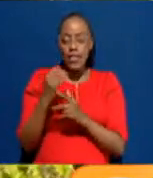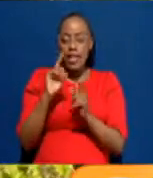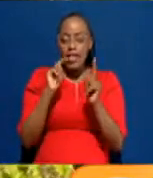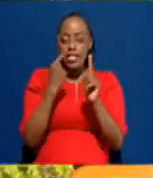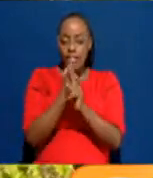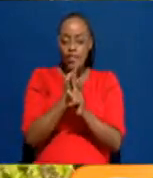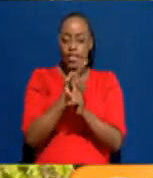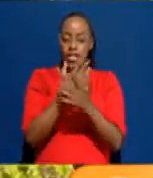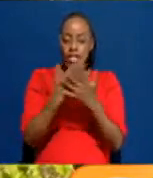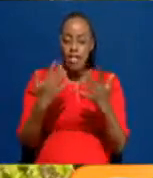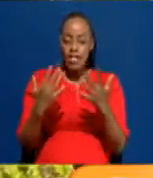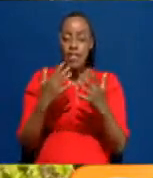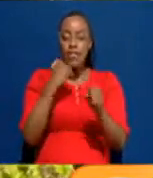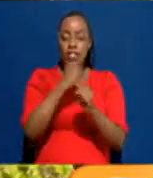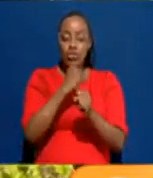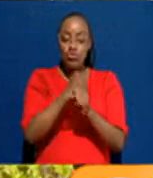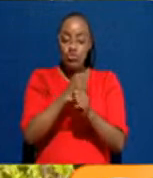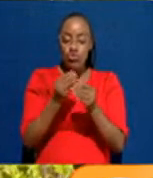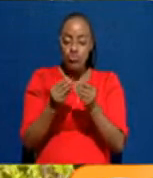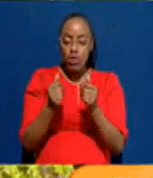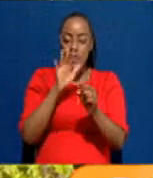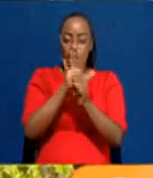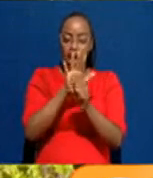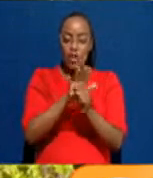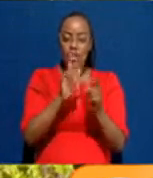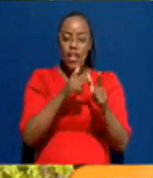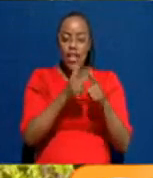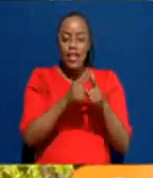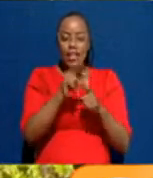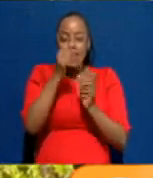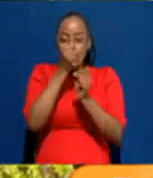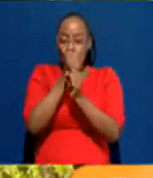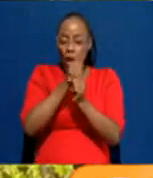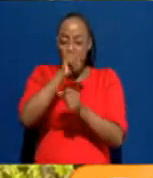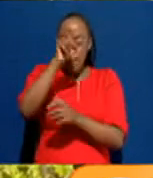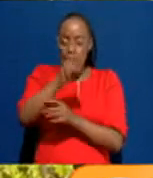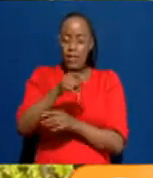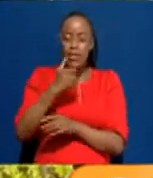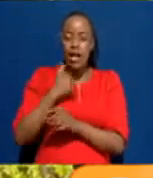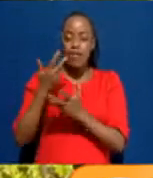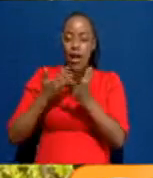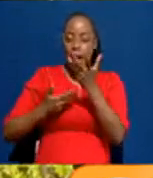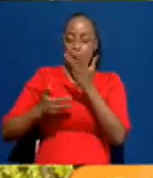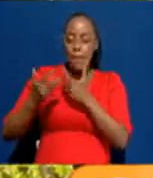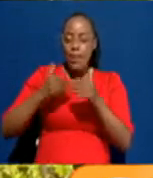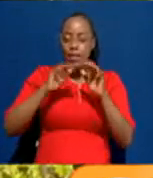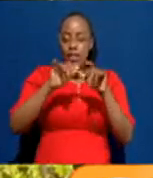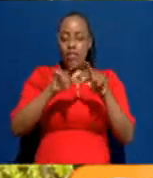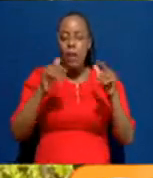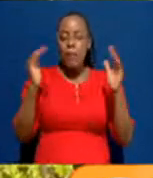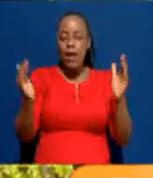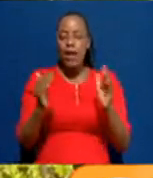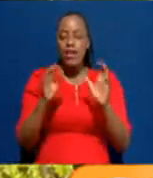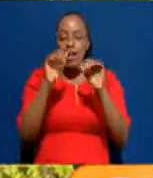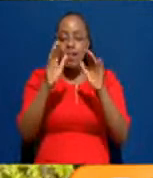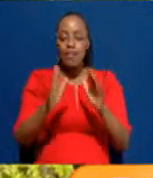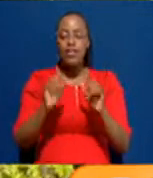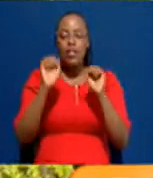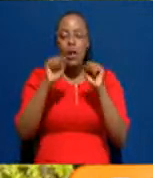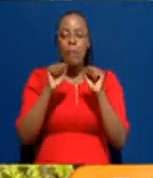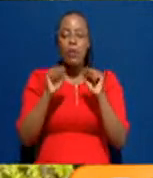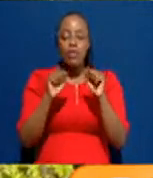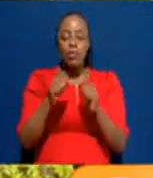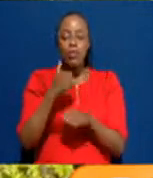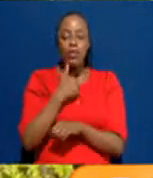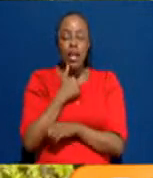also we do a lot of composting. And for composting to work, you actually have to have a mixed farm. So I also encourage farmers to actually be able to